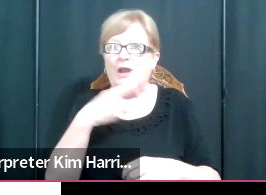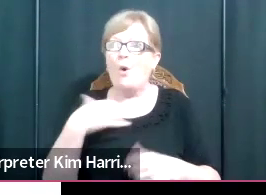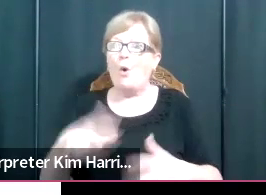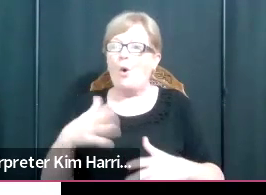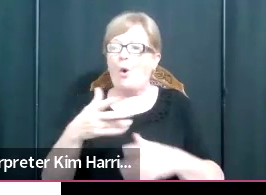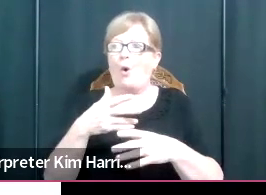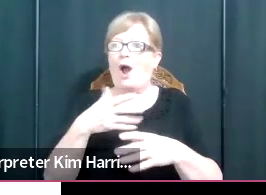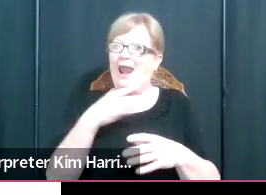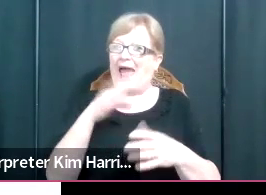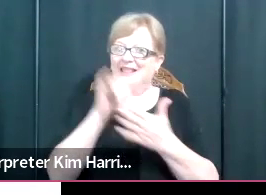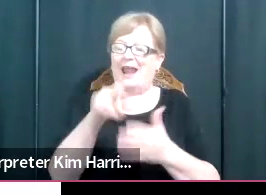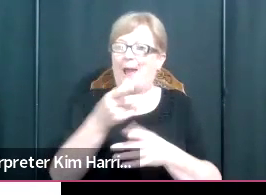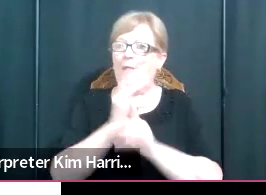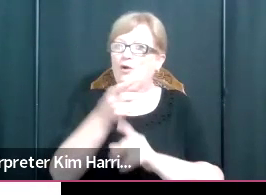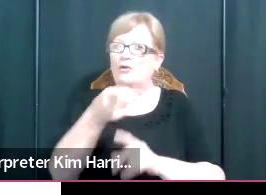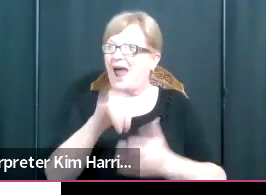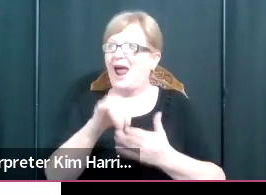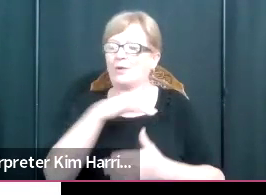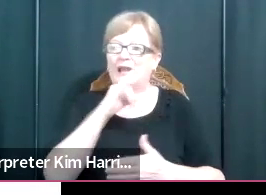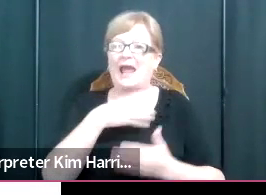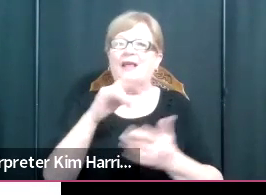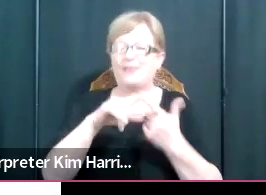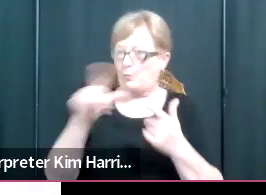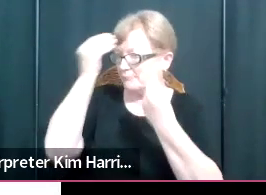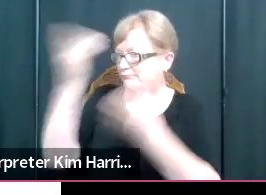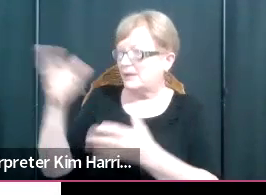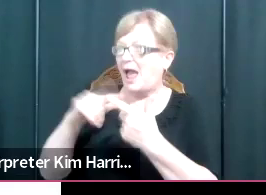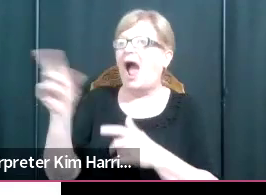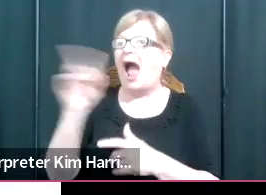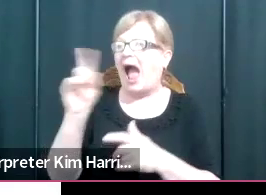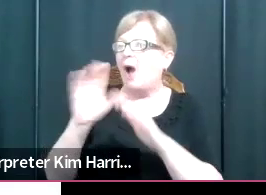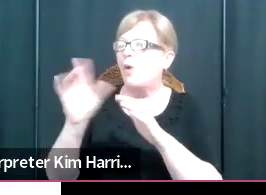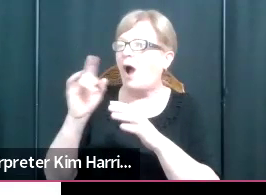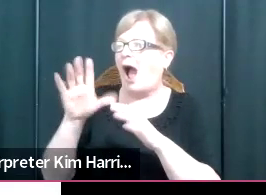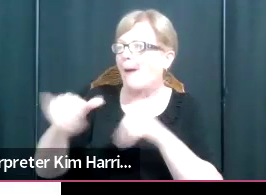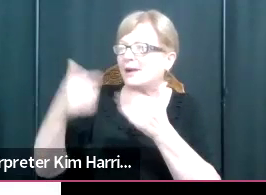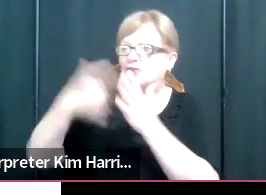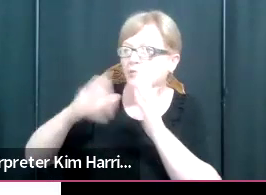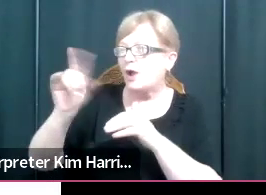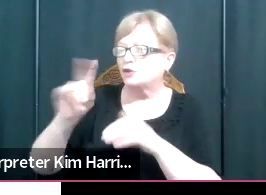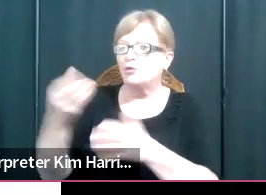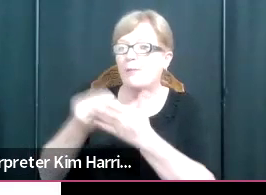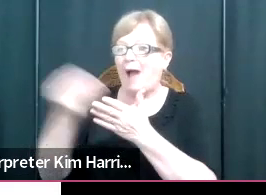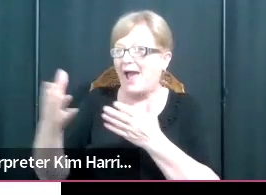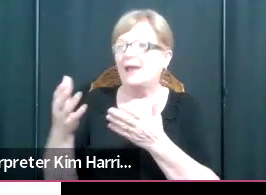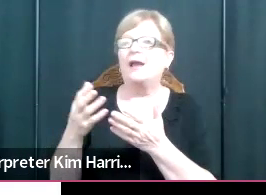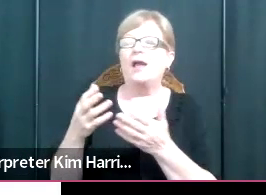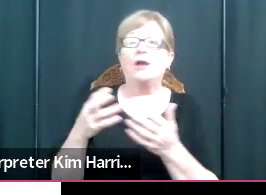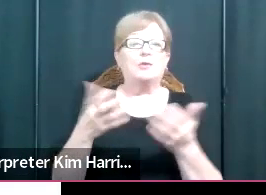tell you where to get them. That's one of the things that I really like about our program, is that we don't sell